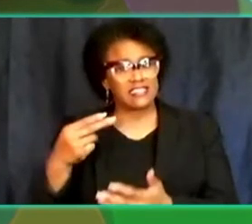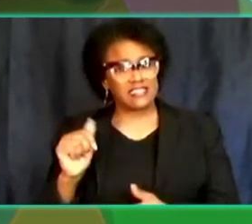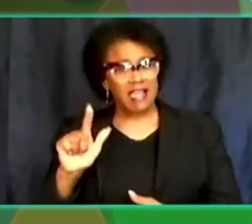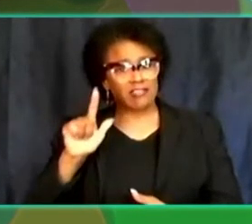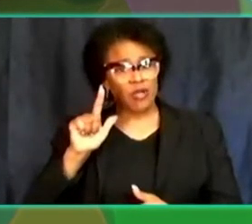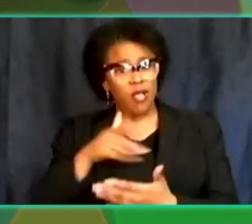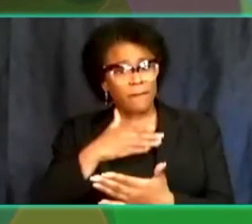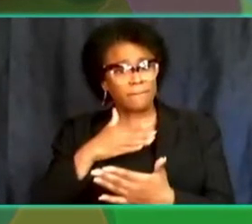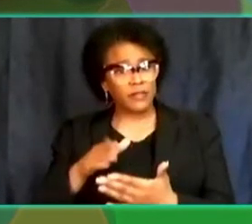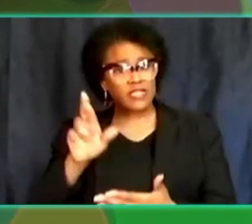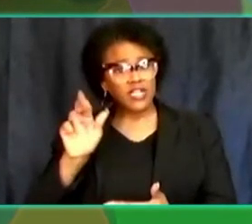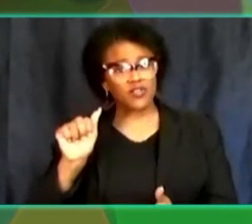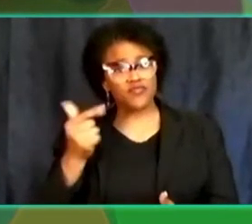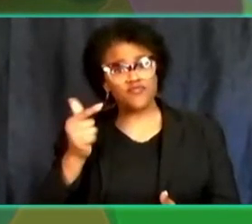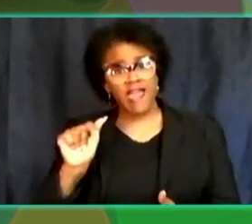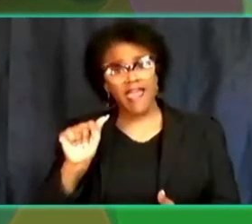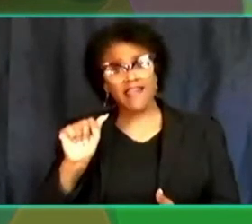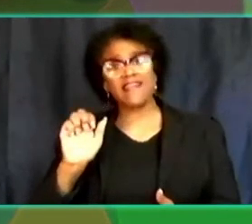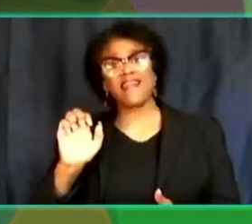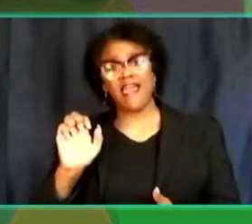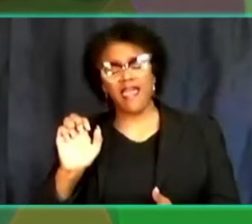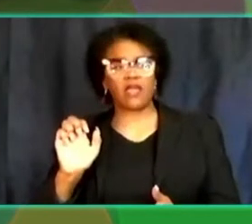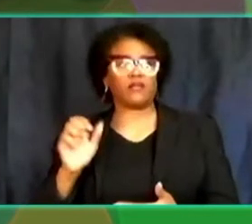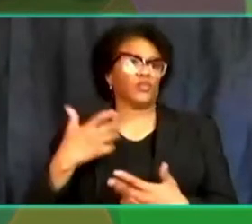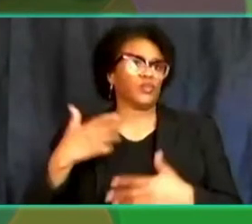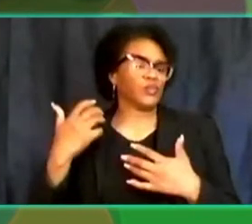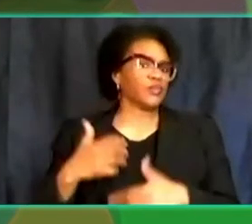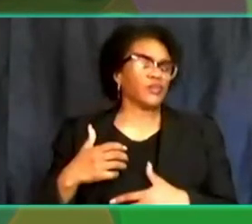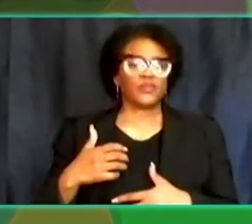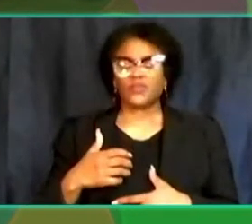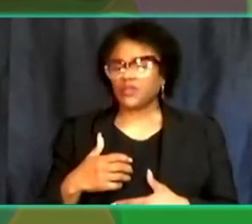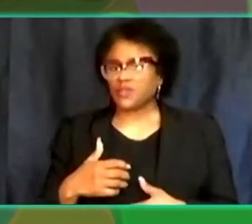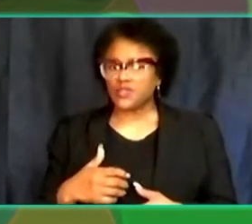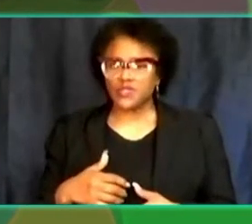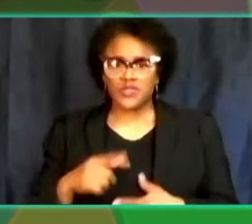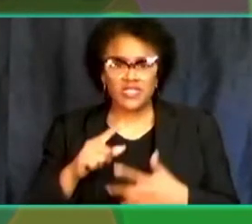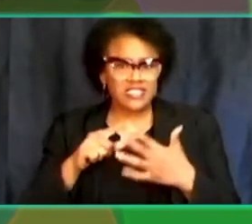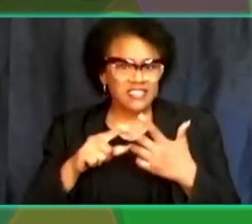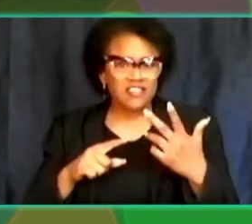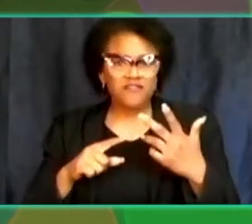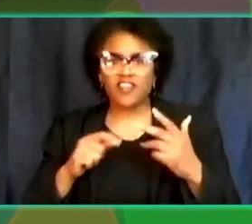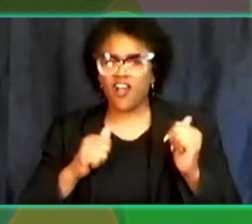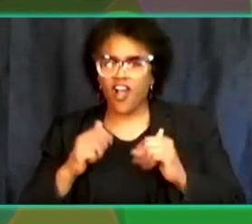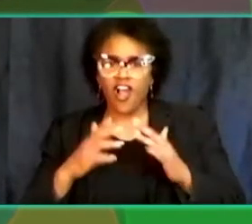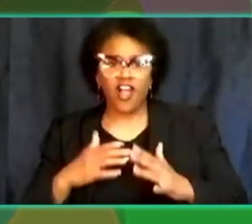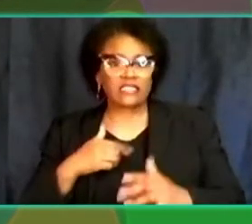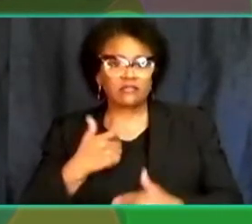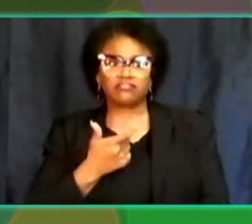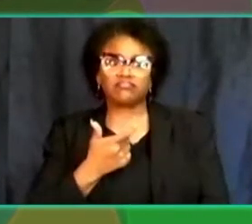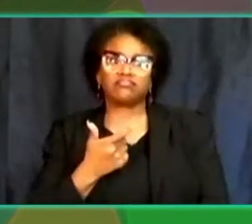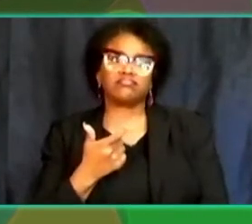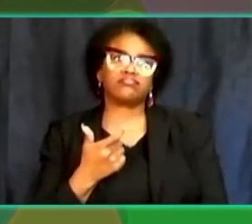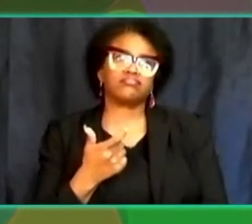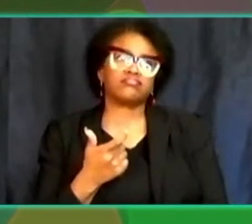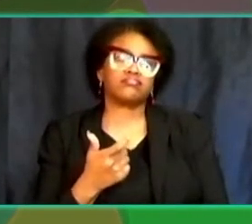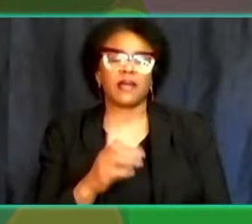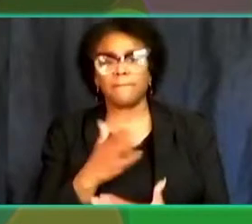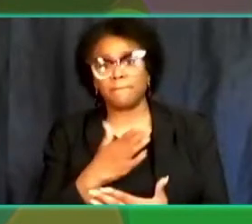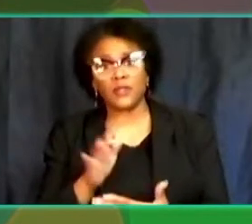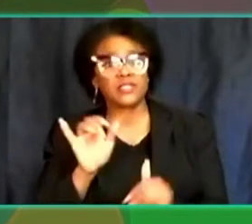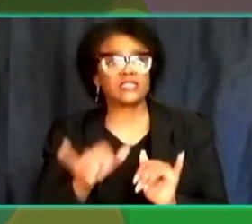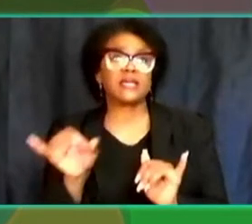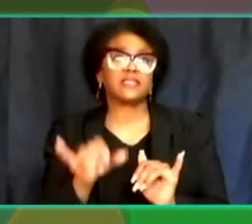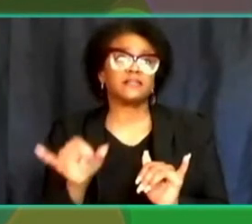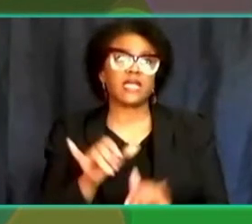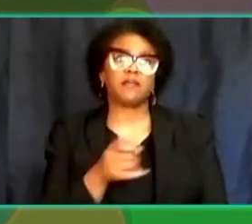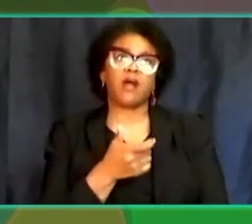reggae, like Coffee Right Now and Shensia, like I watch them, their music videos, like the same music video maybe